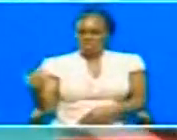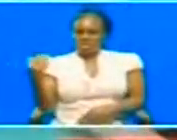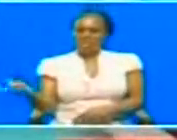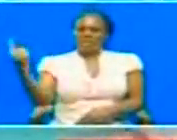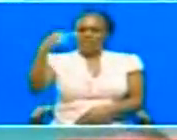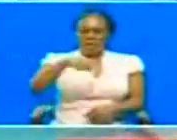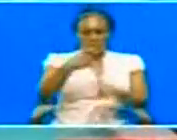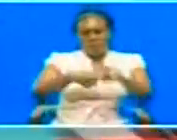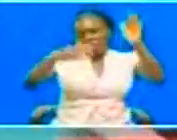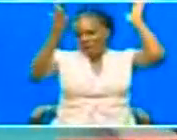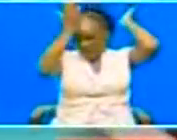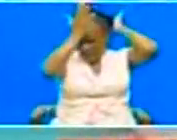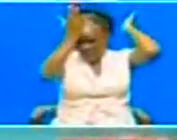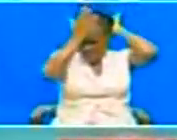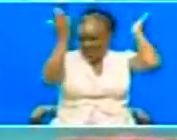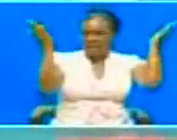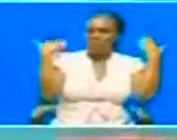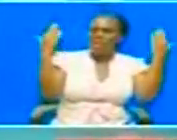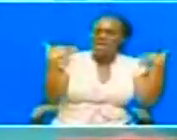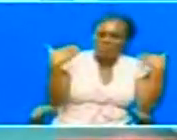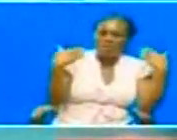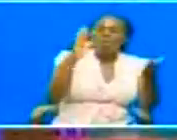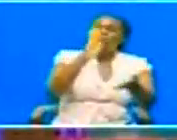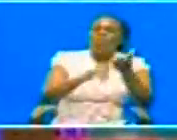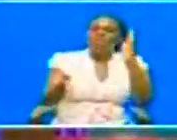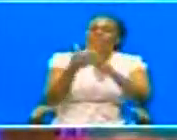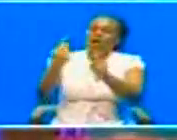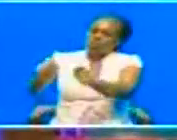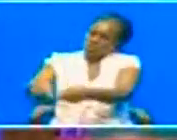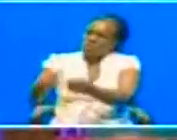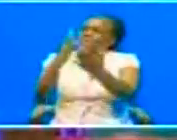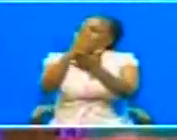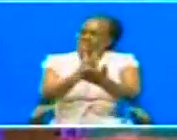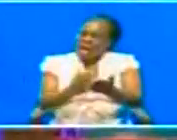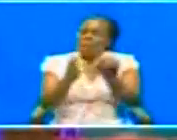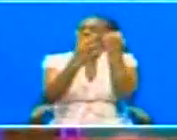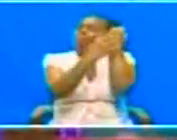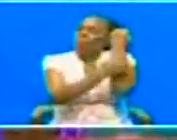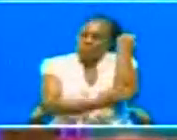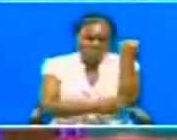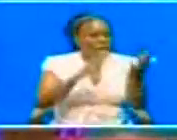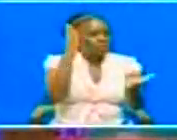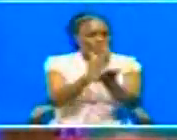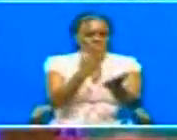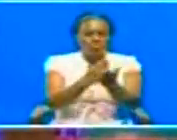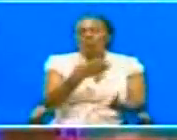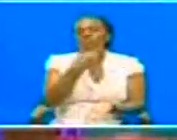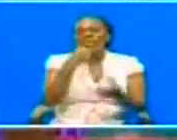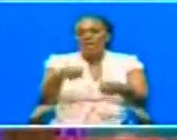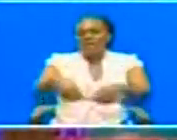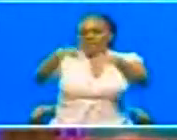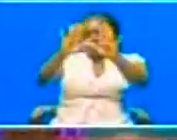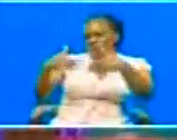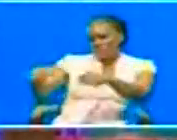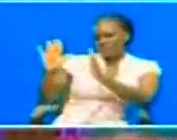to me from Kakamega, Meru, without shoes. Some of them are so poor because fathers have given up the, have left